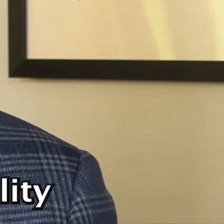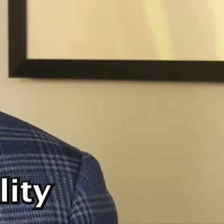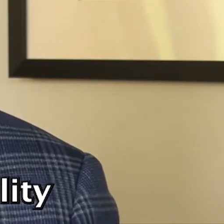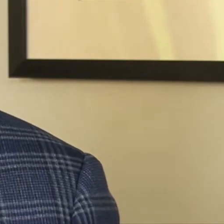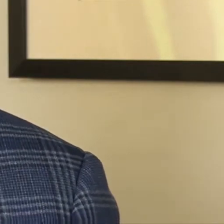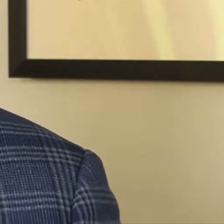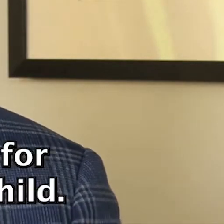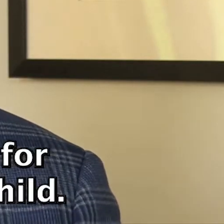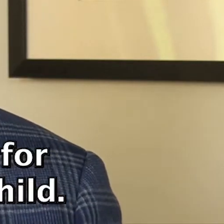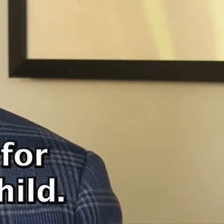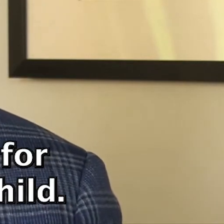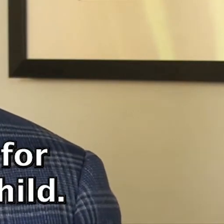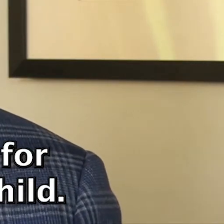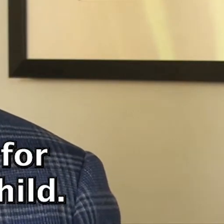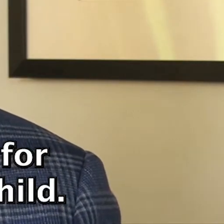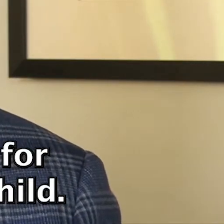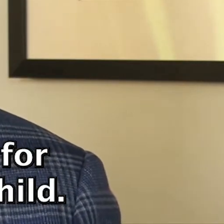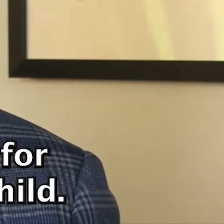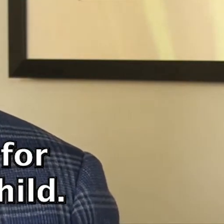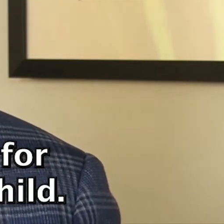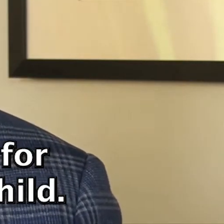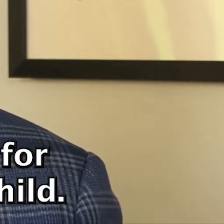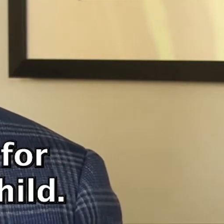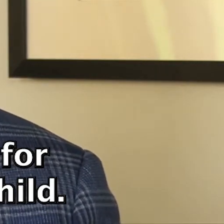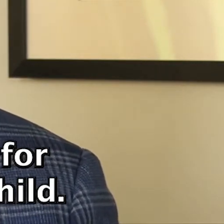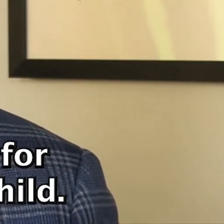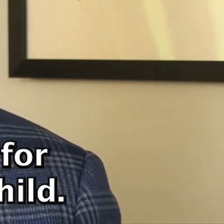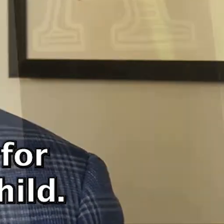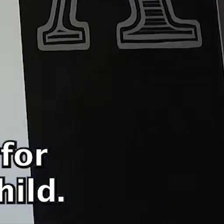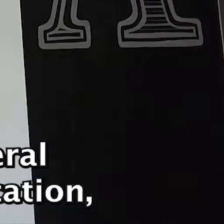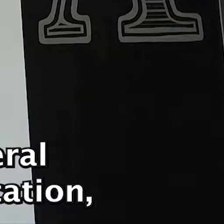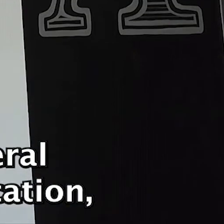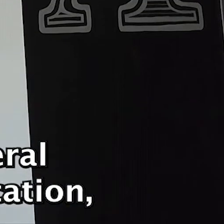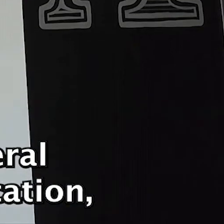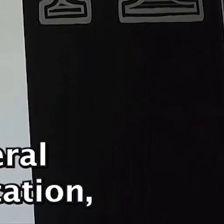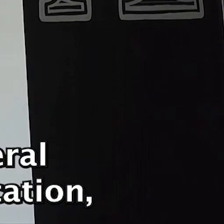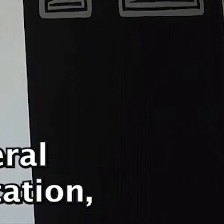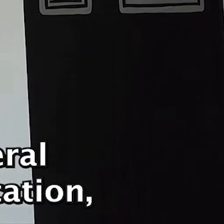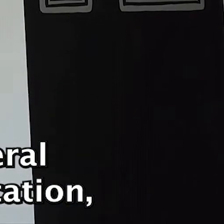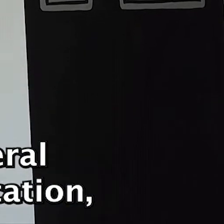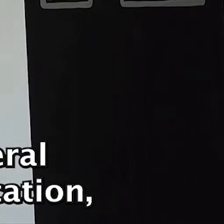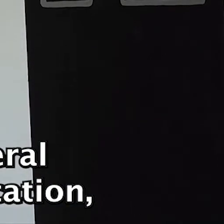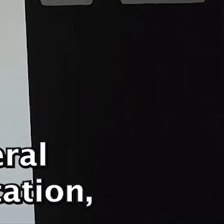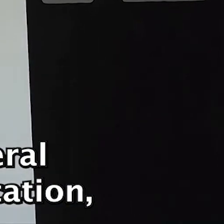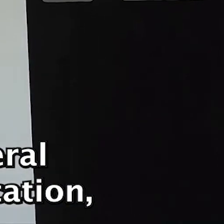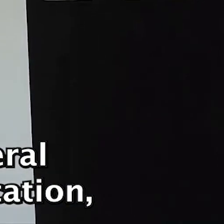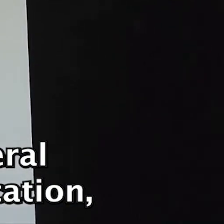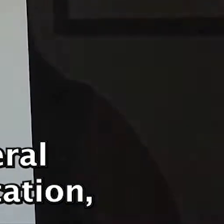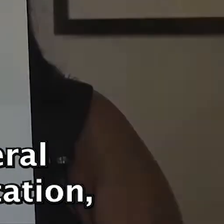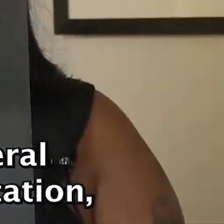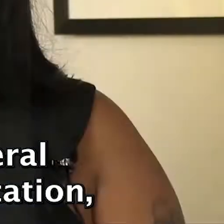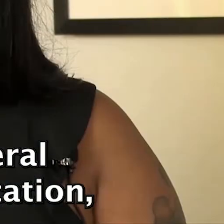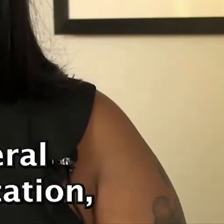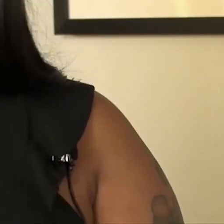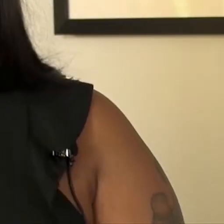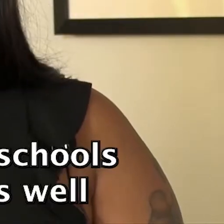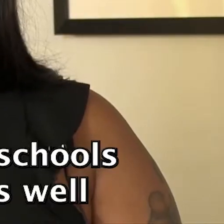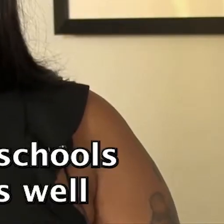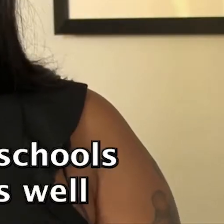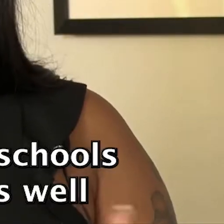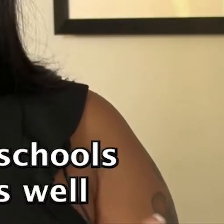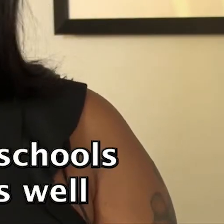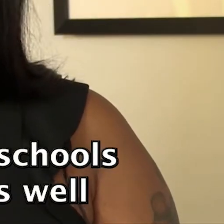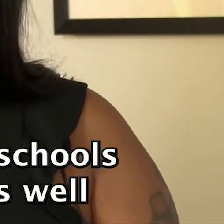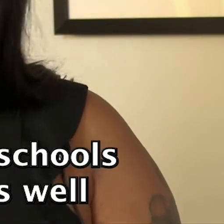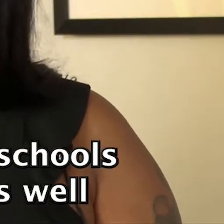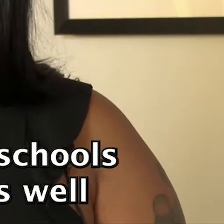and flexibility to make the best choices for themselves and for their child. We also partner with several organizations for adult education. So